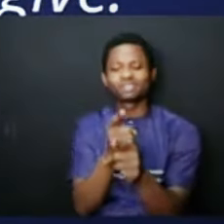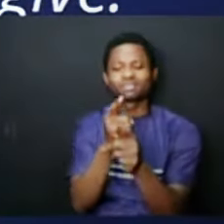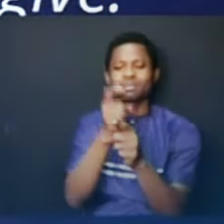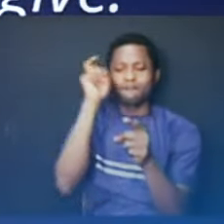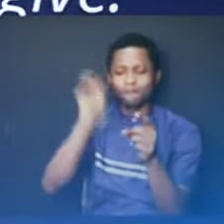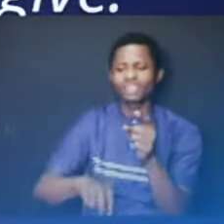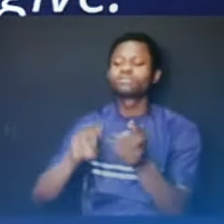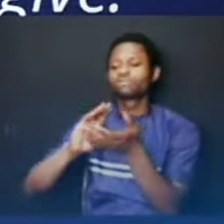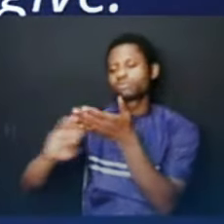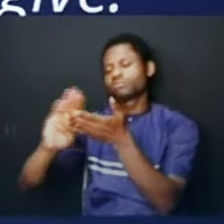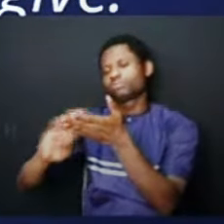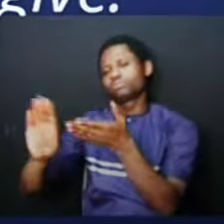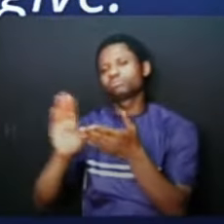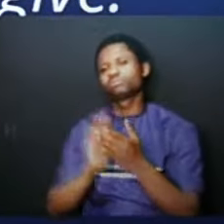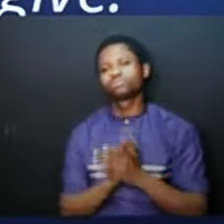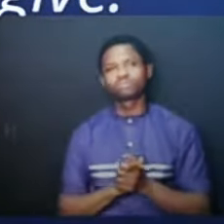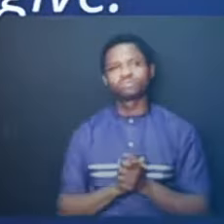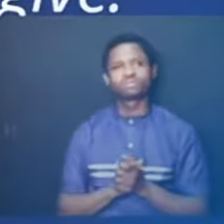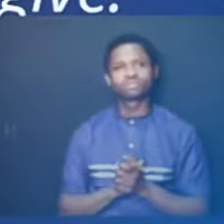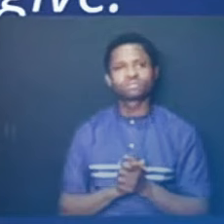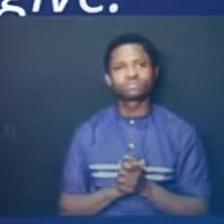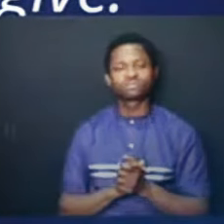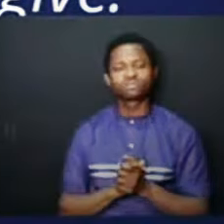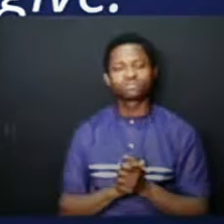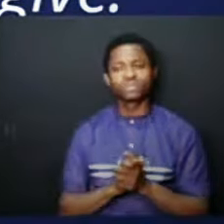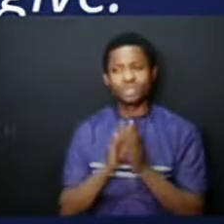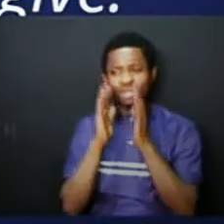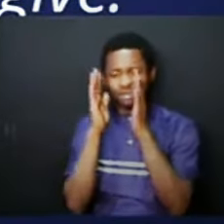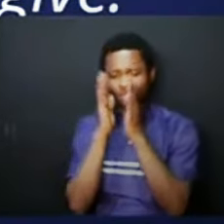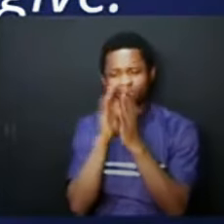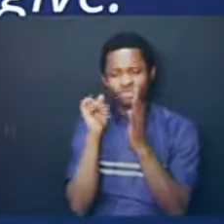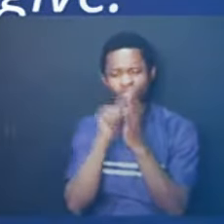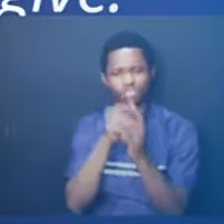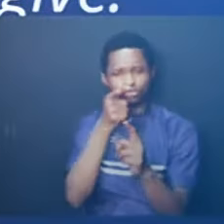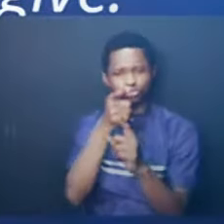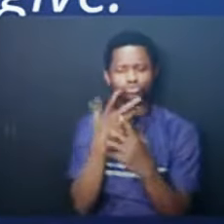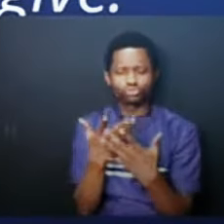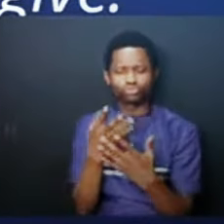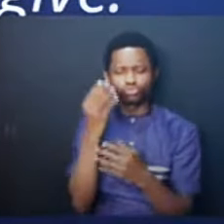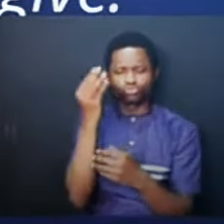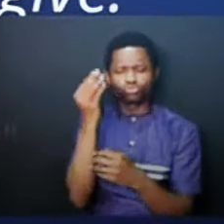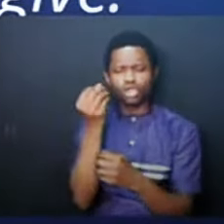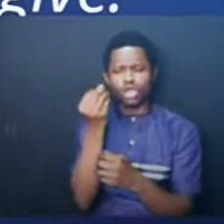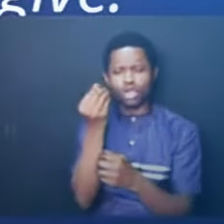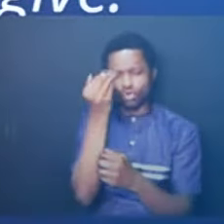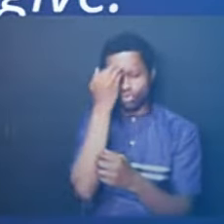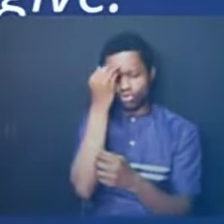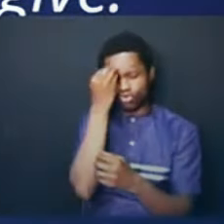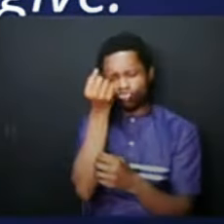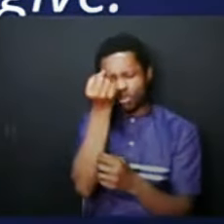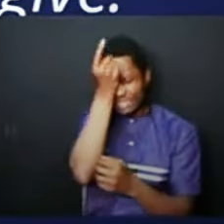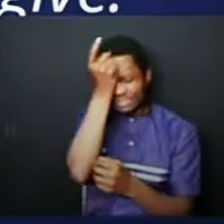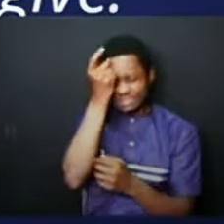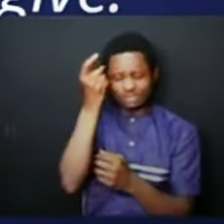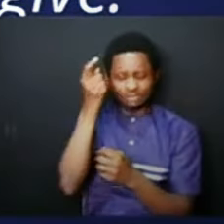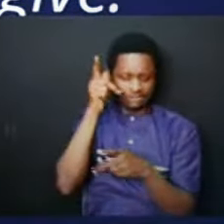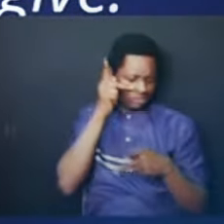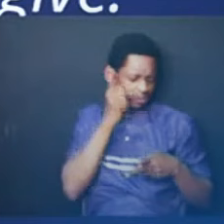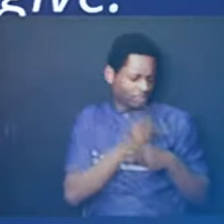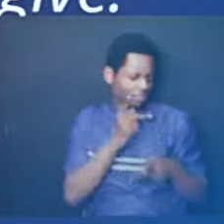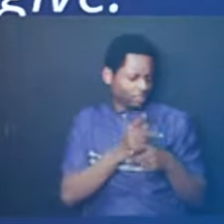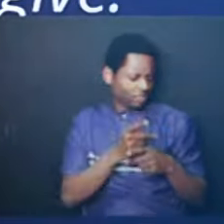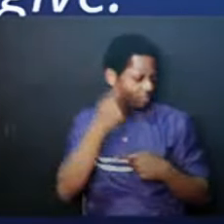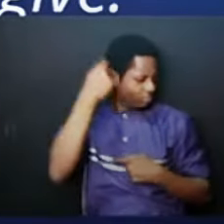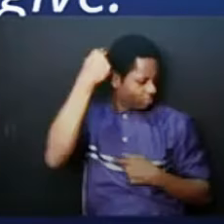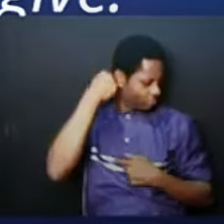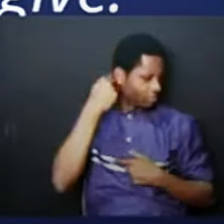I pray that you were able to hold on to something. Now, if